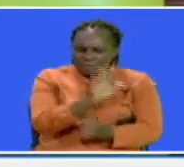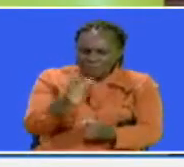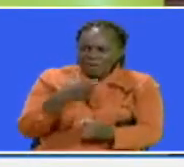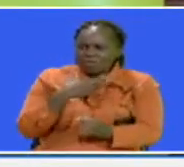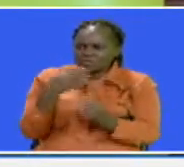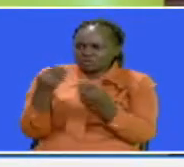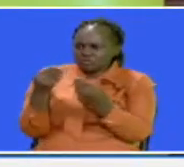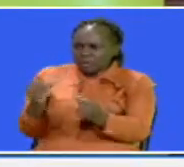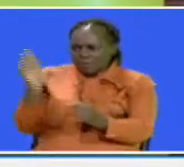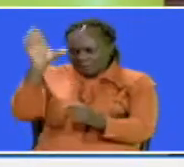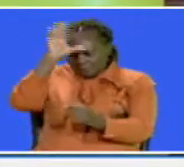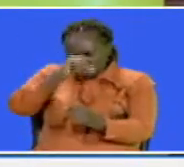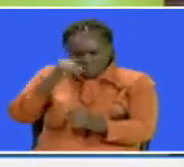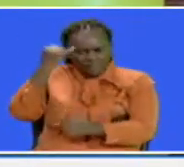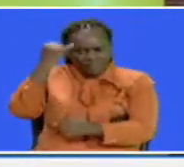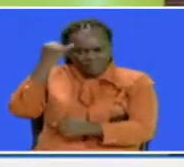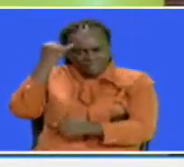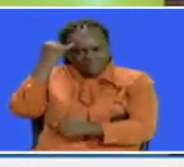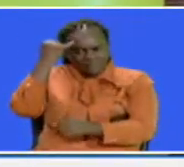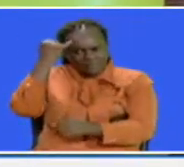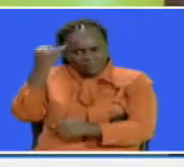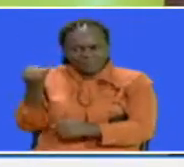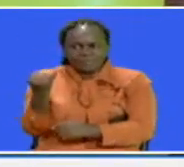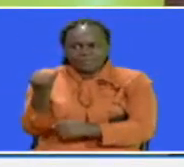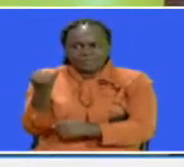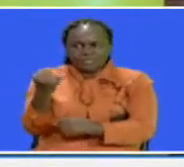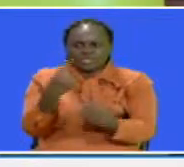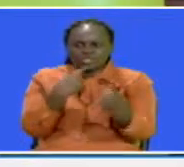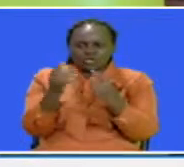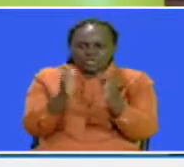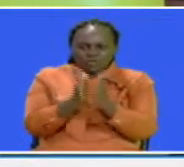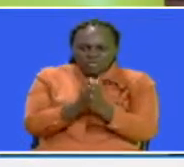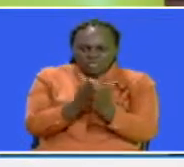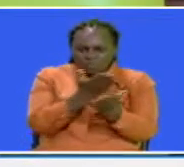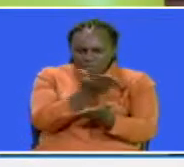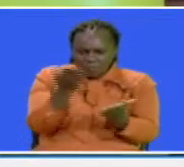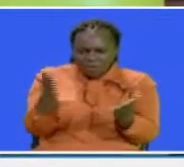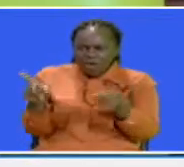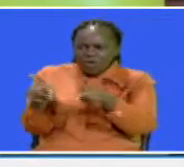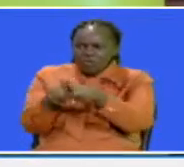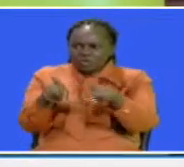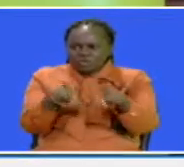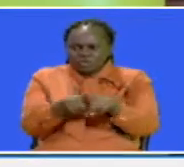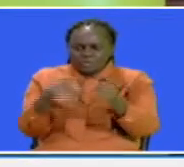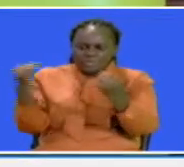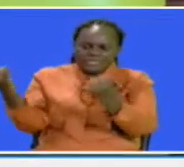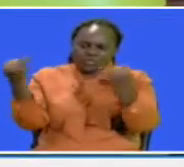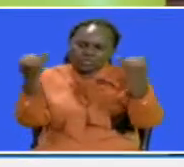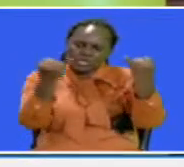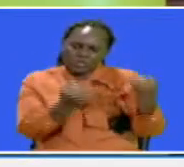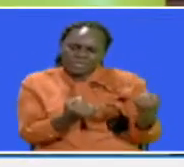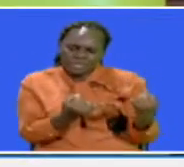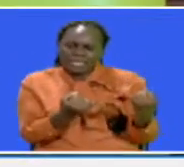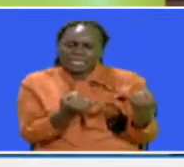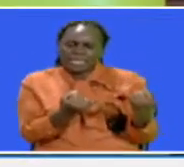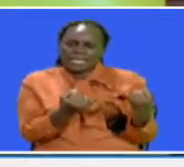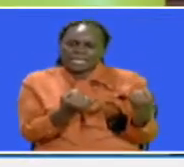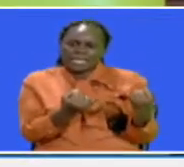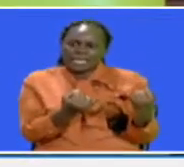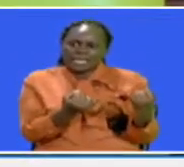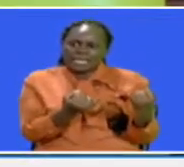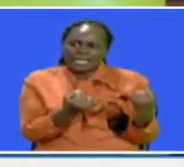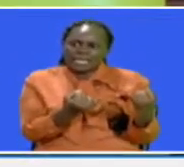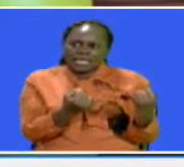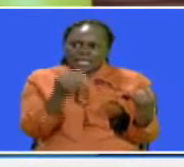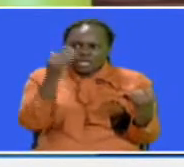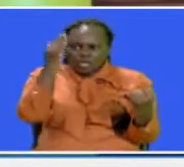to address misconceptions, and we can do this by talking to them and also introducing the knowledge